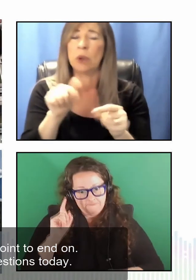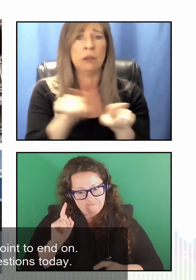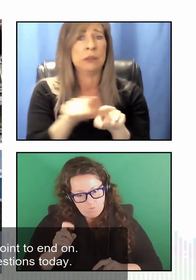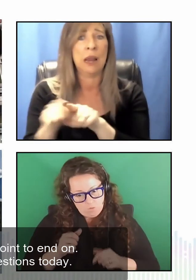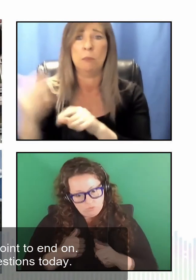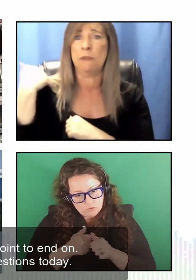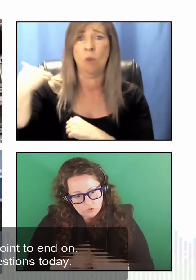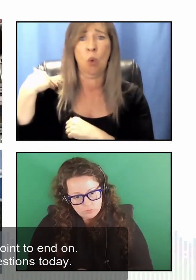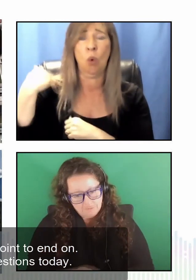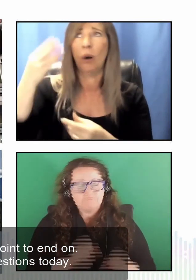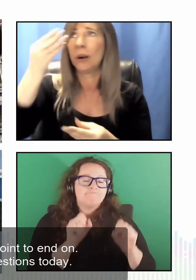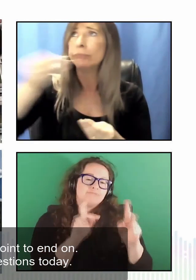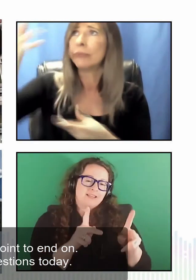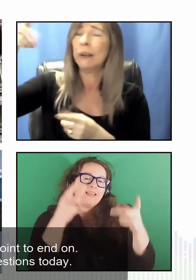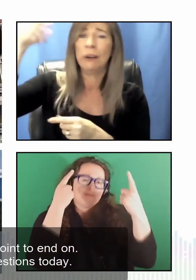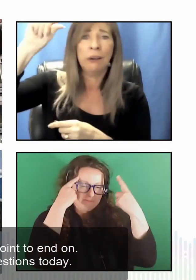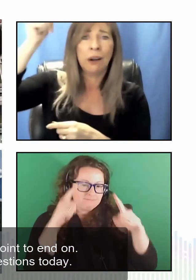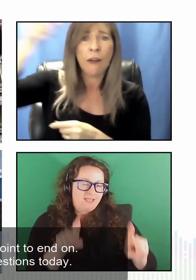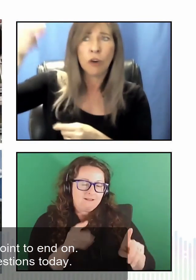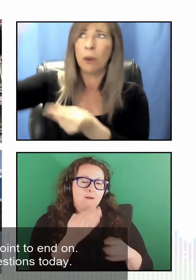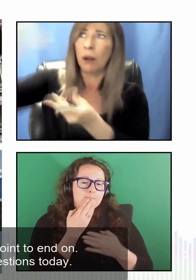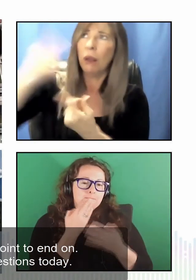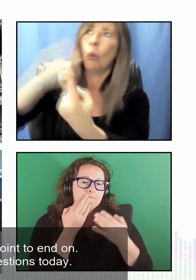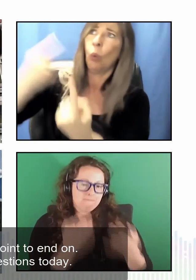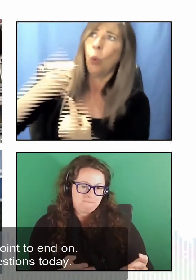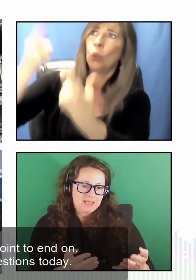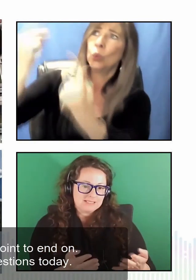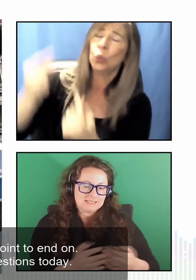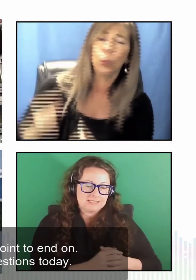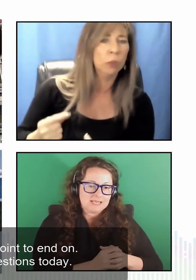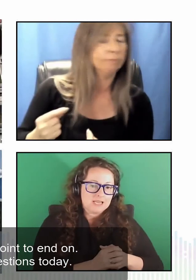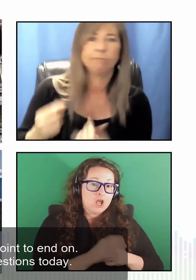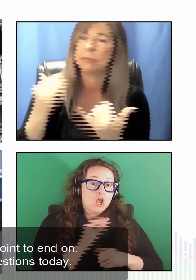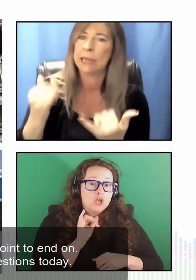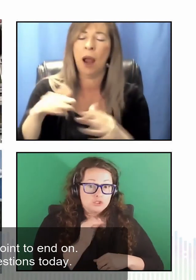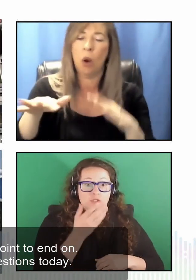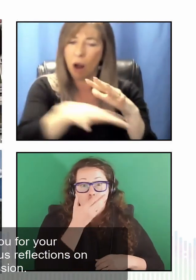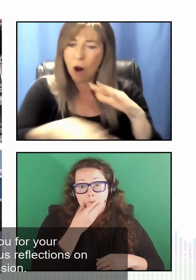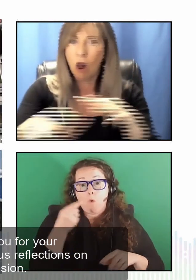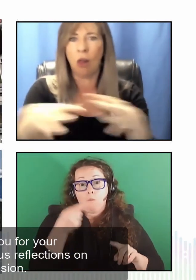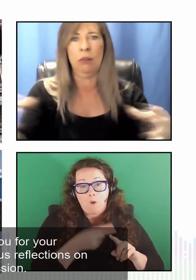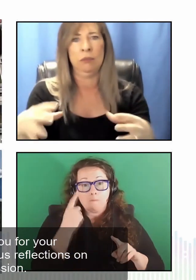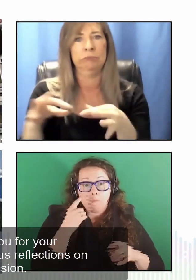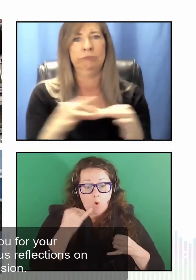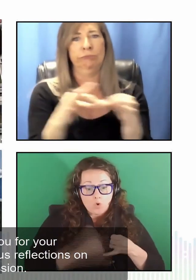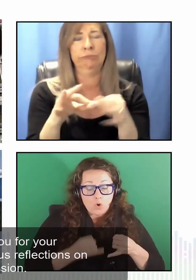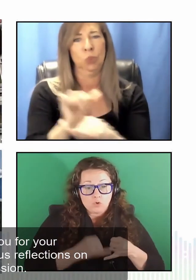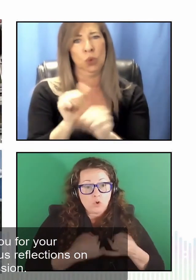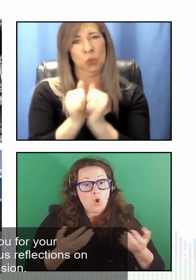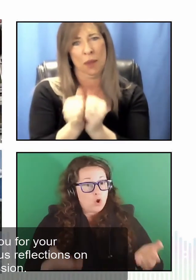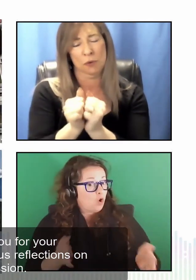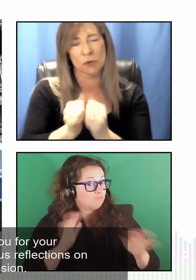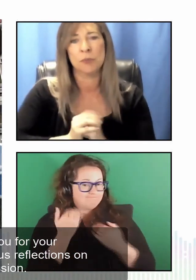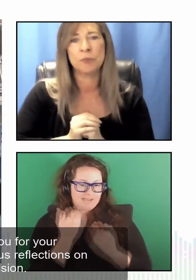think that's an excellent point to end on. I'm afraid that's all the time we have for questions today. On behalf of everyone, Ethel,